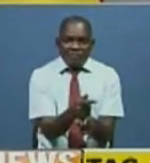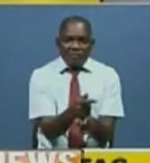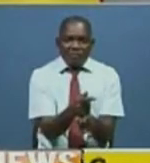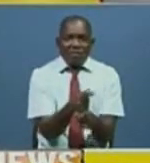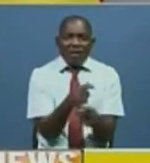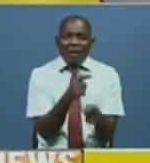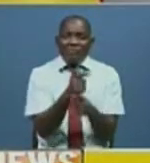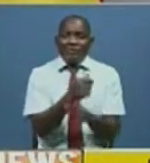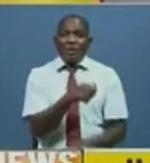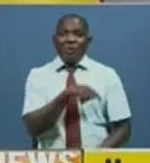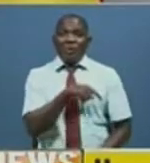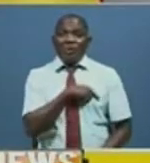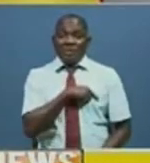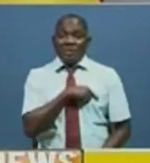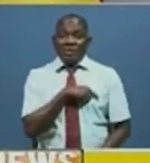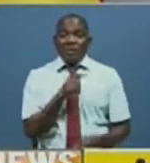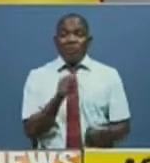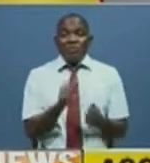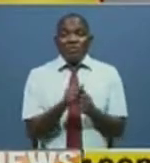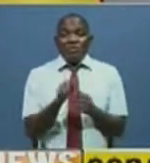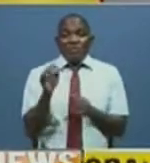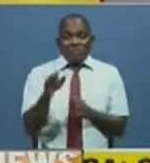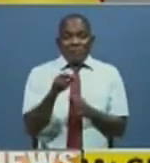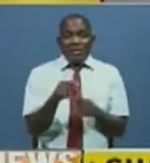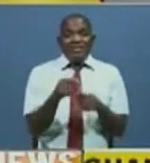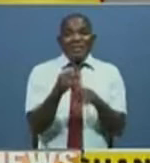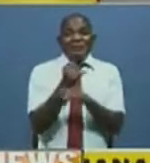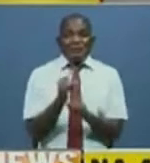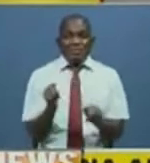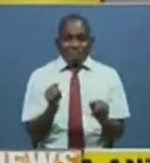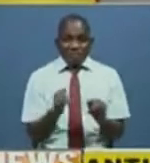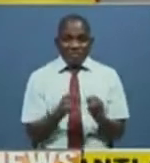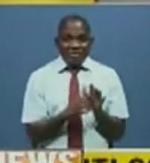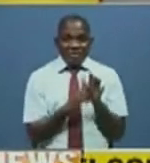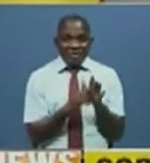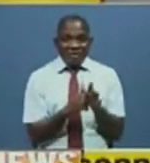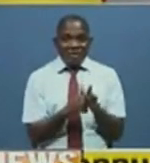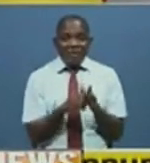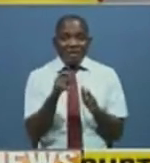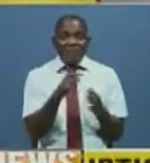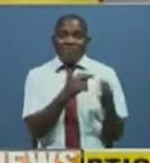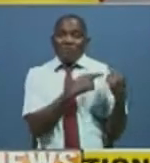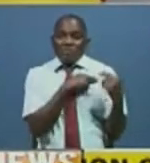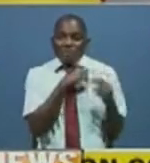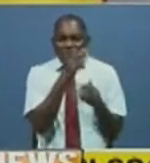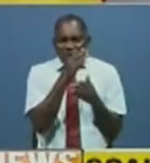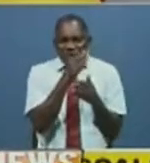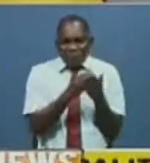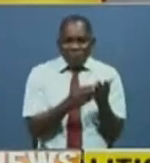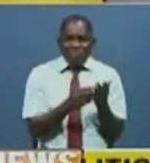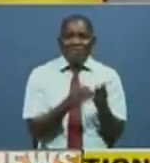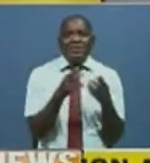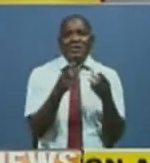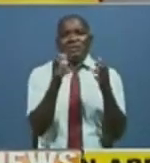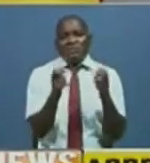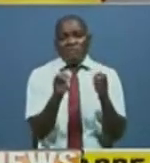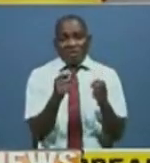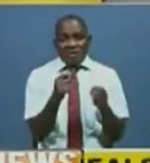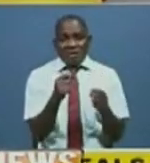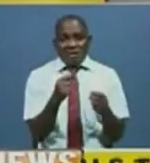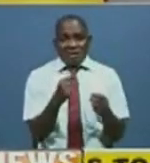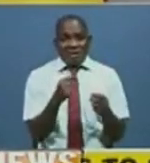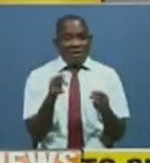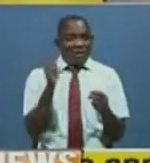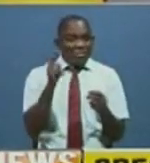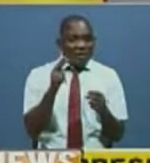quality, independence of view. For instance, he's responsible for something that is unheard of in our history,